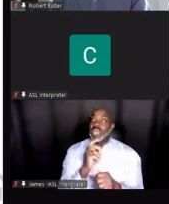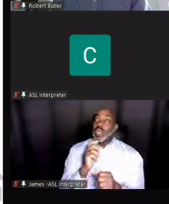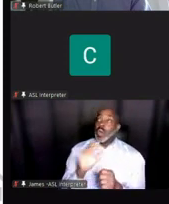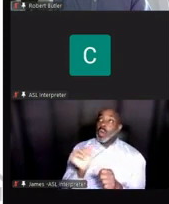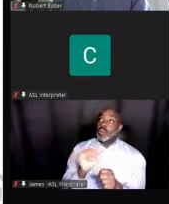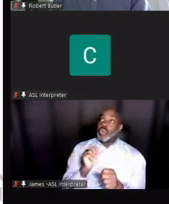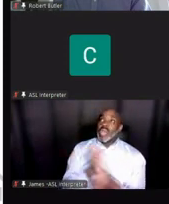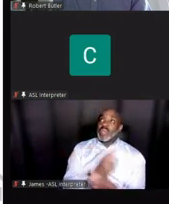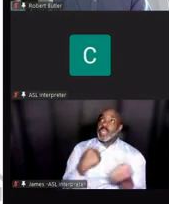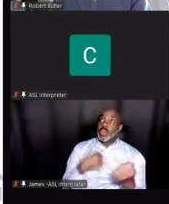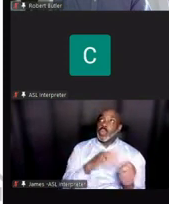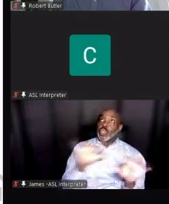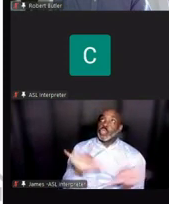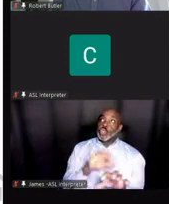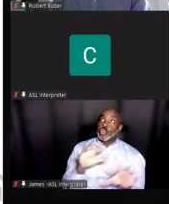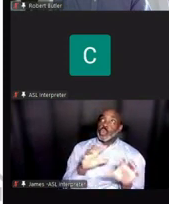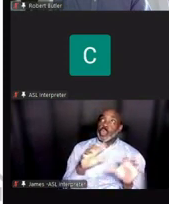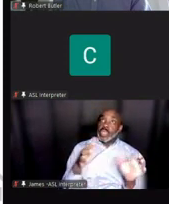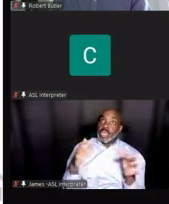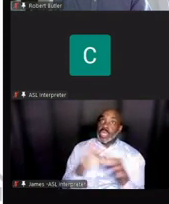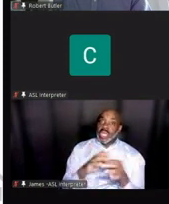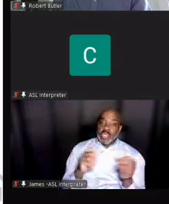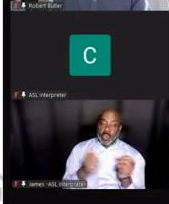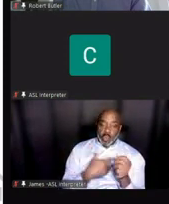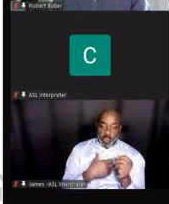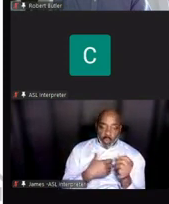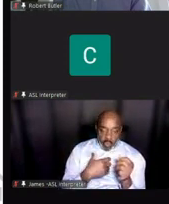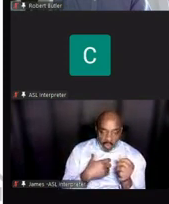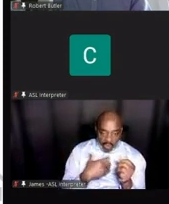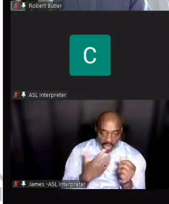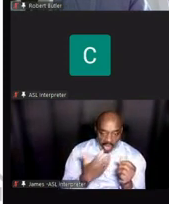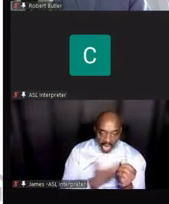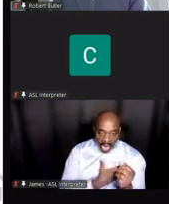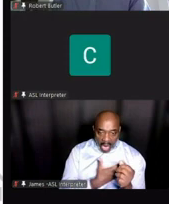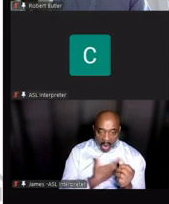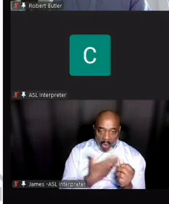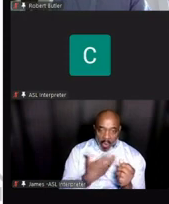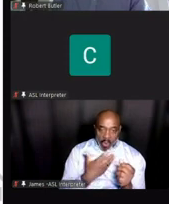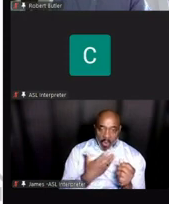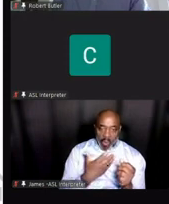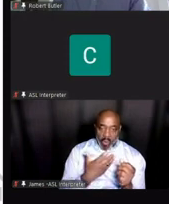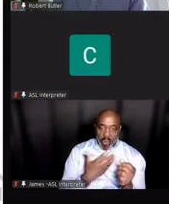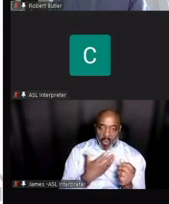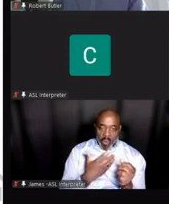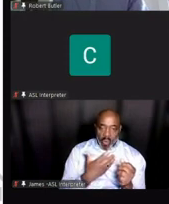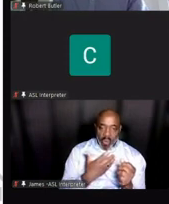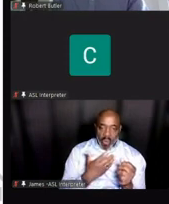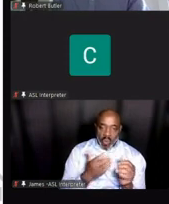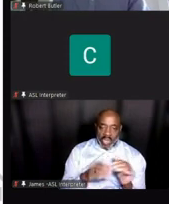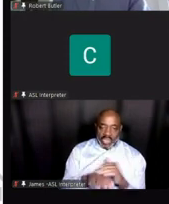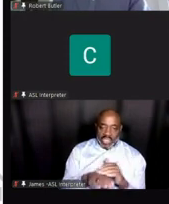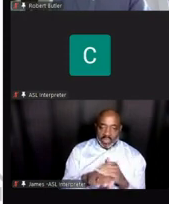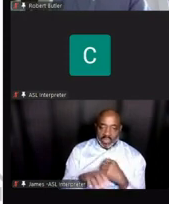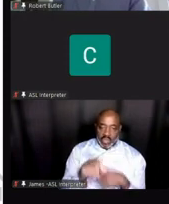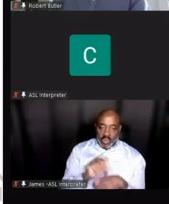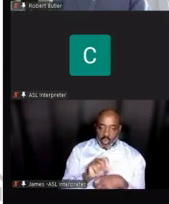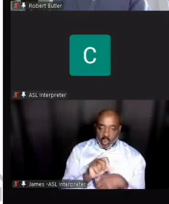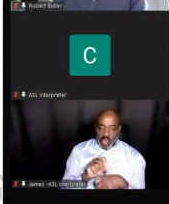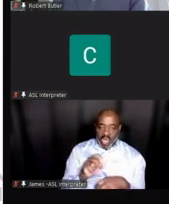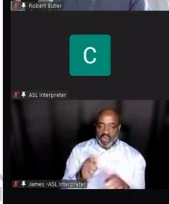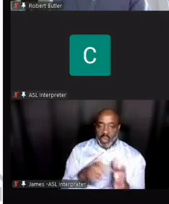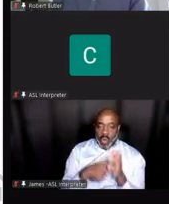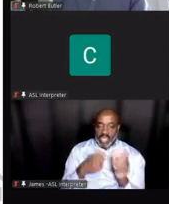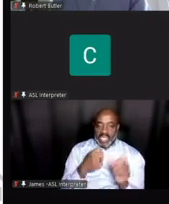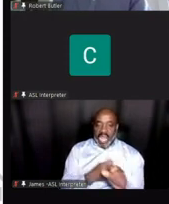do is in conjunction with our peer departments, right? For accessibility to work, it requires every